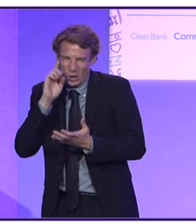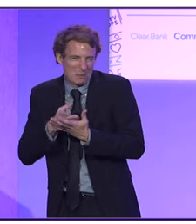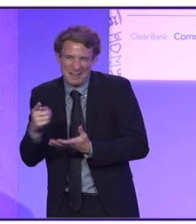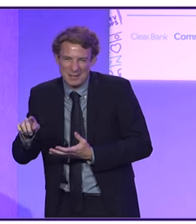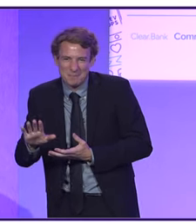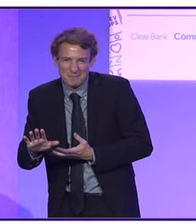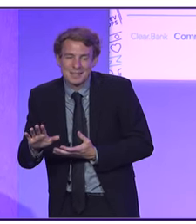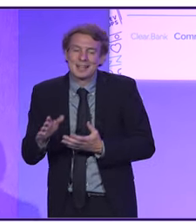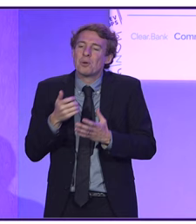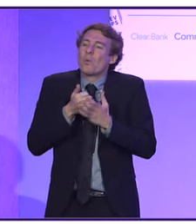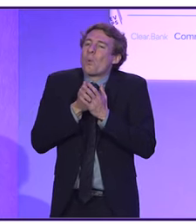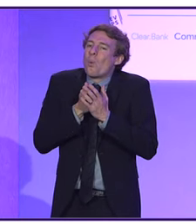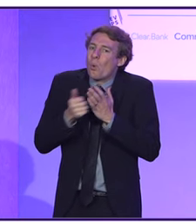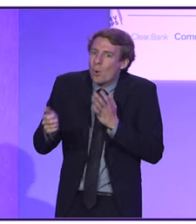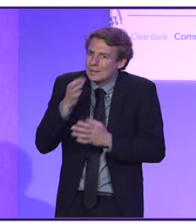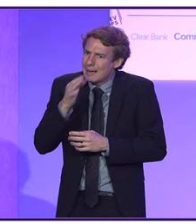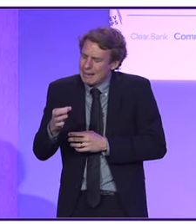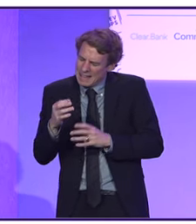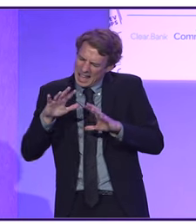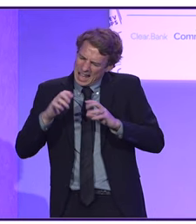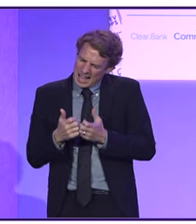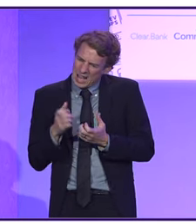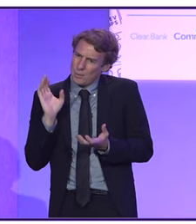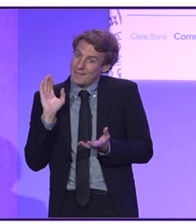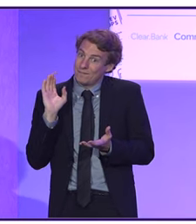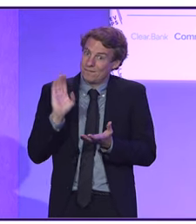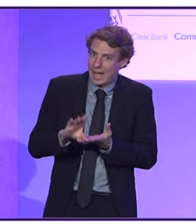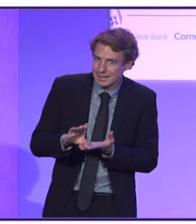always ask, how have you invested in cost optimization? What tools have